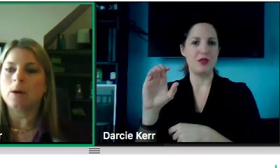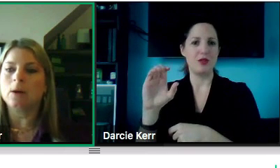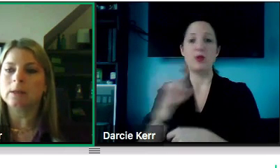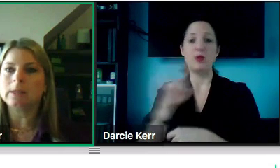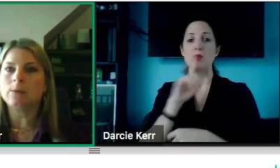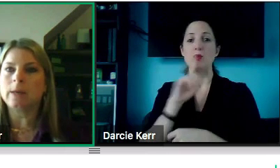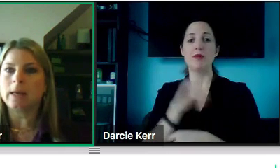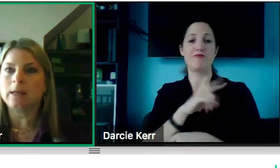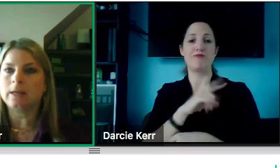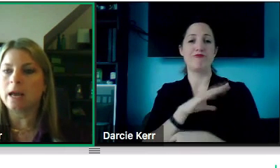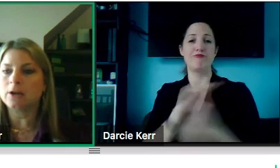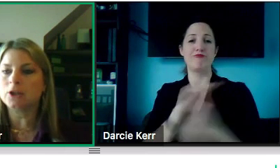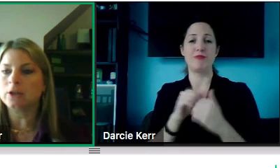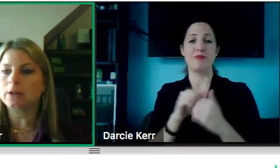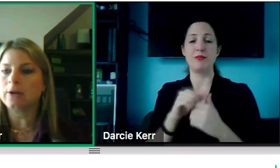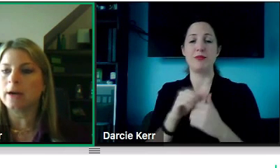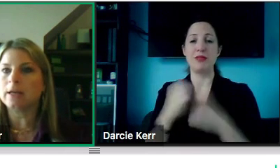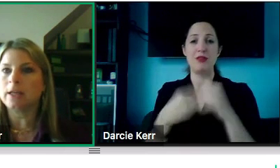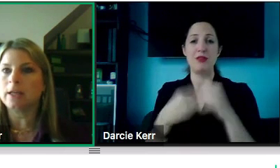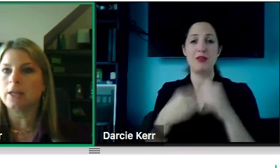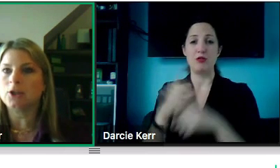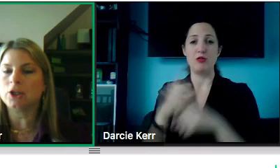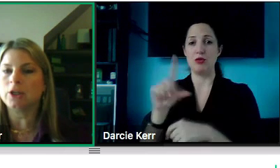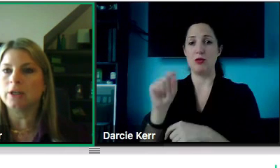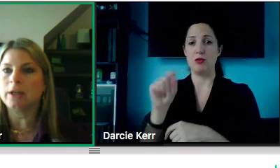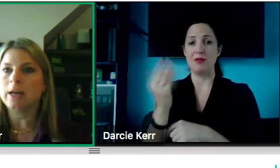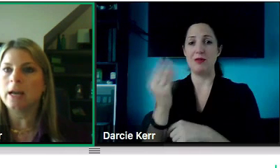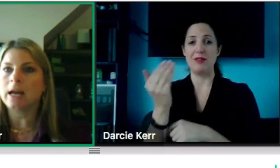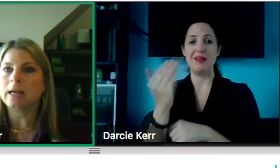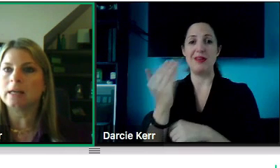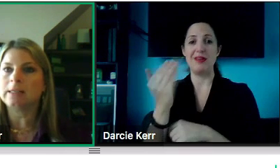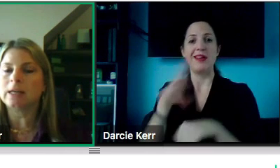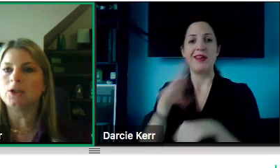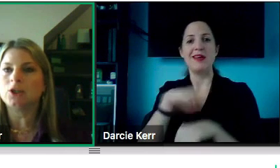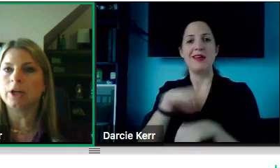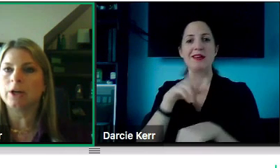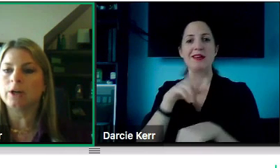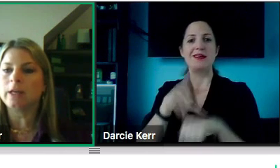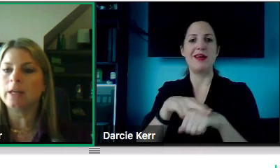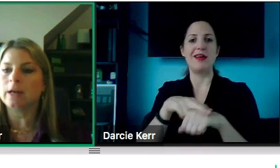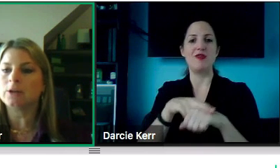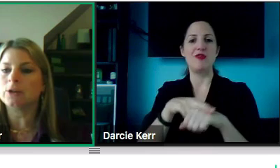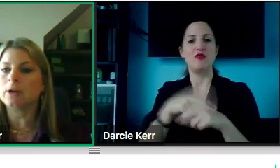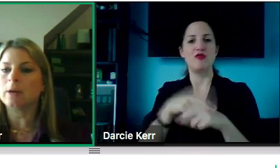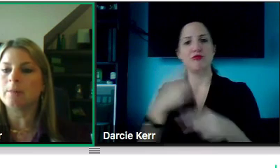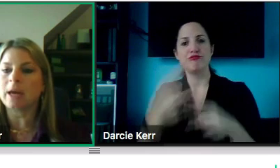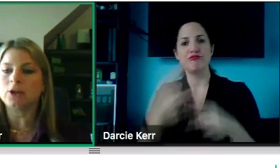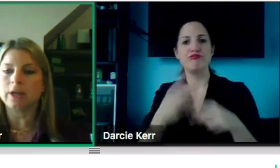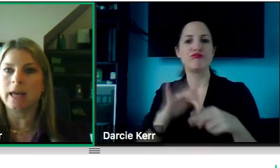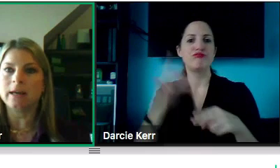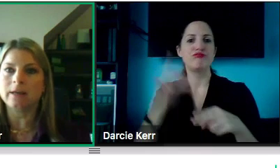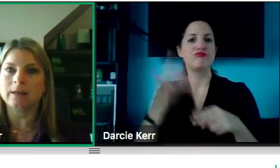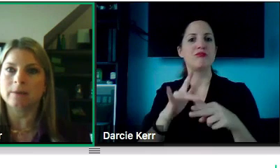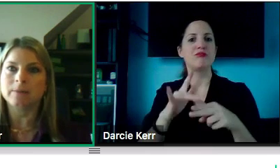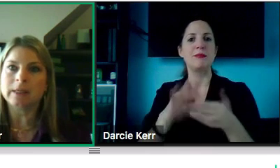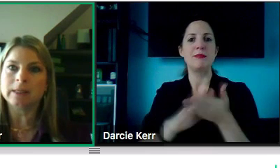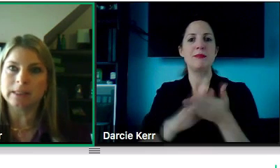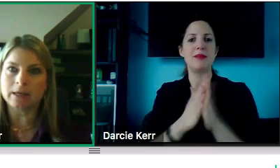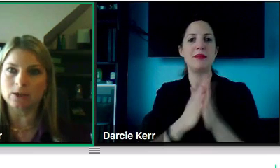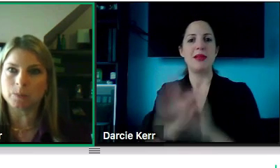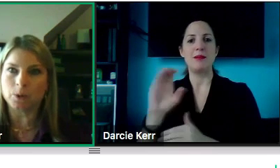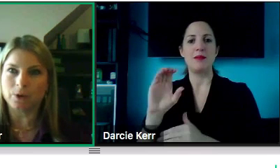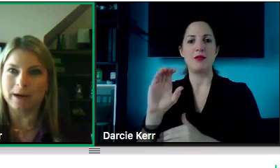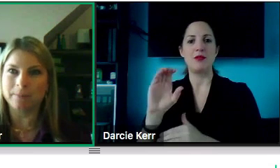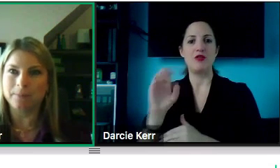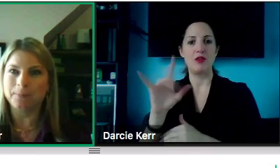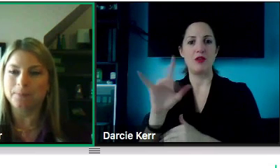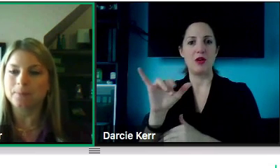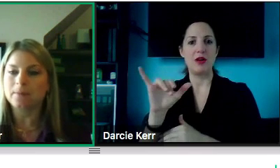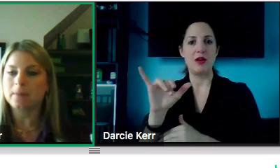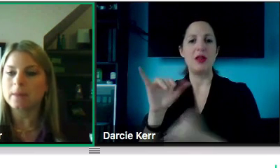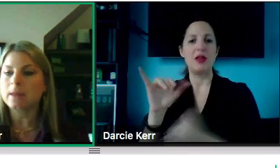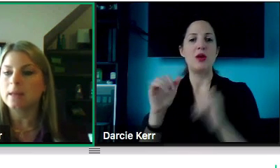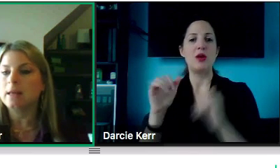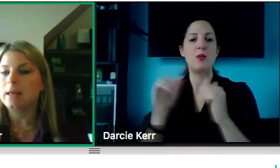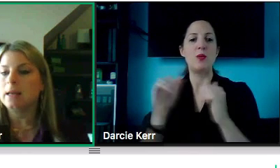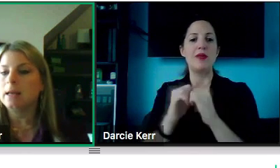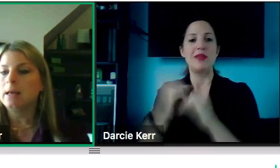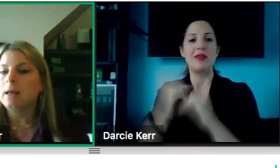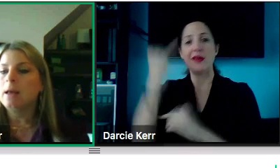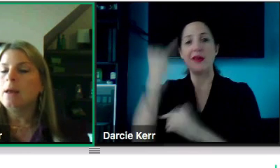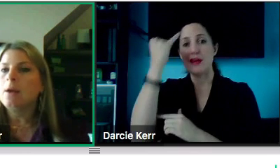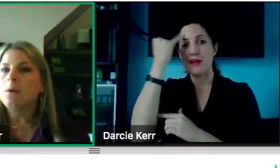is that we also gained national accreditation as a charity under Imagine Canada standards program.